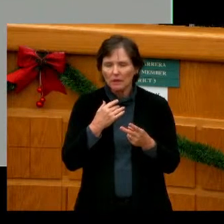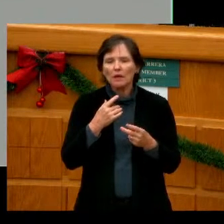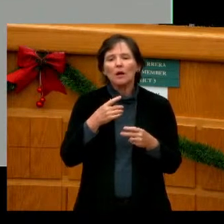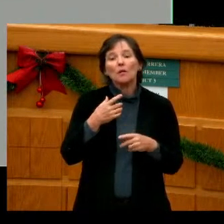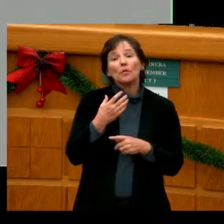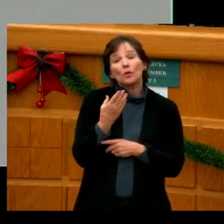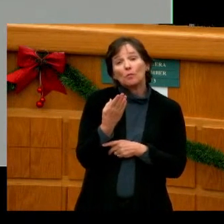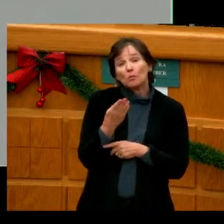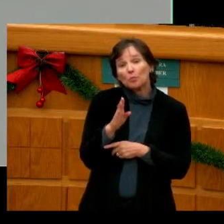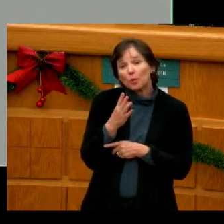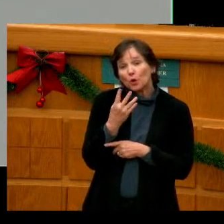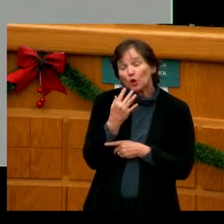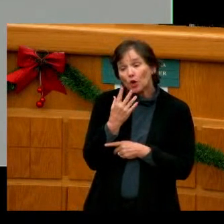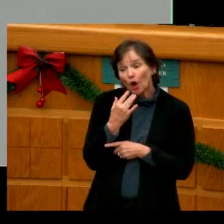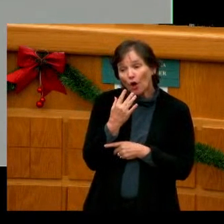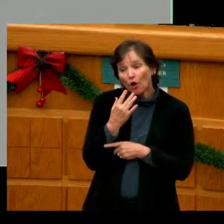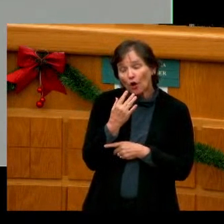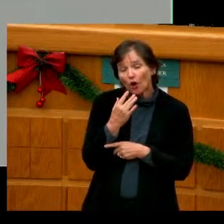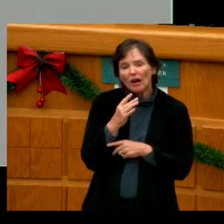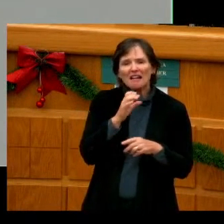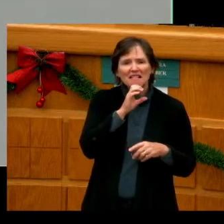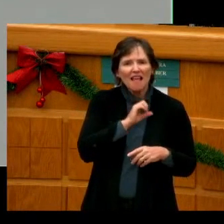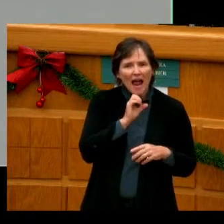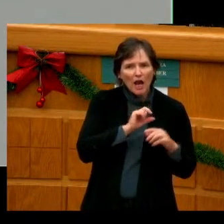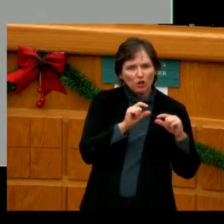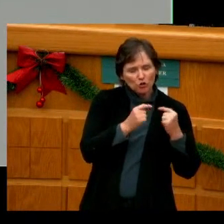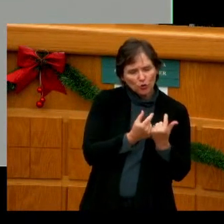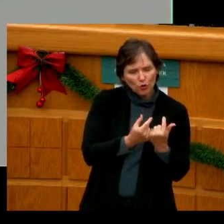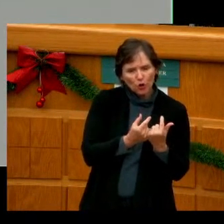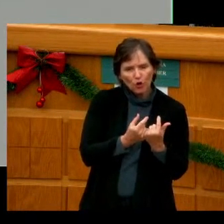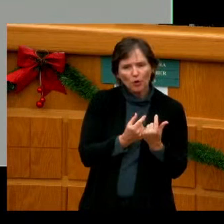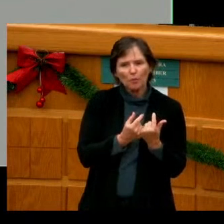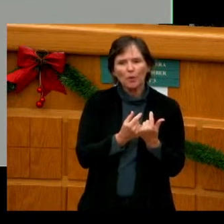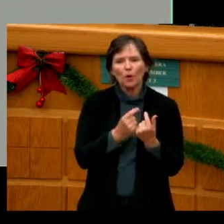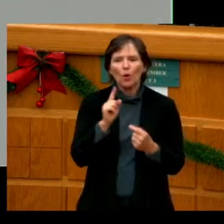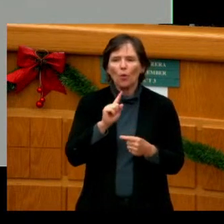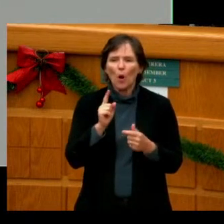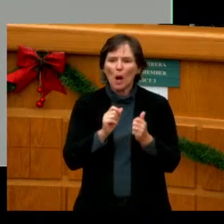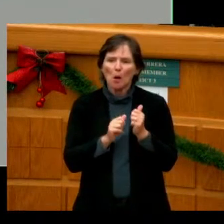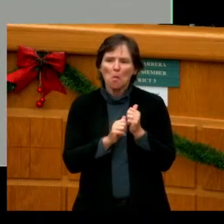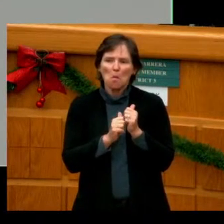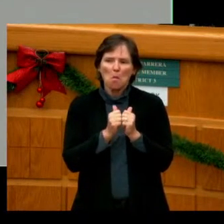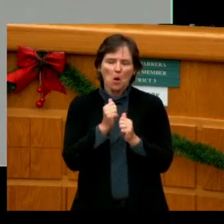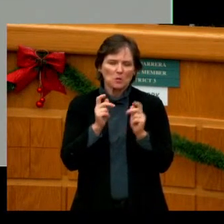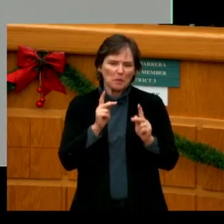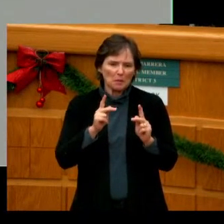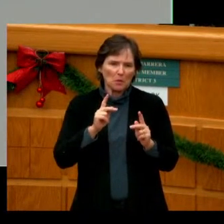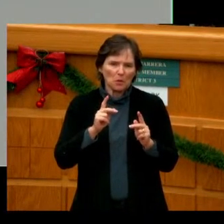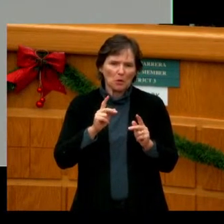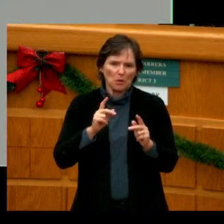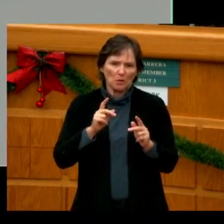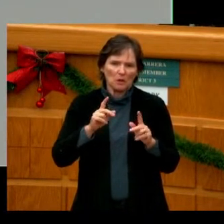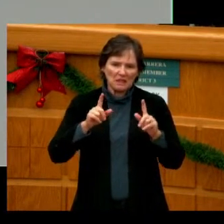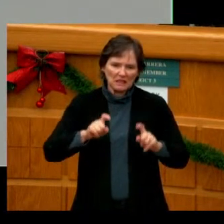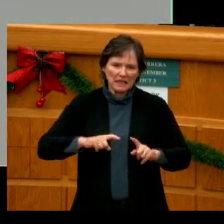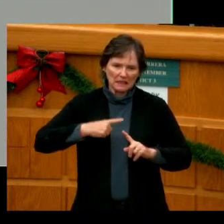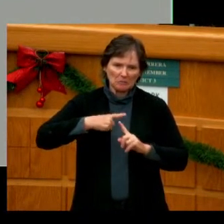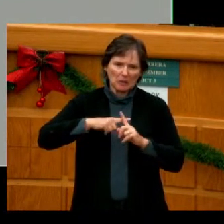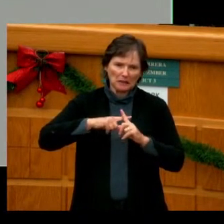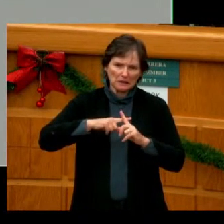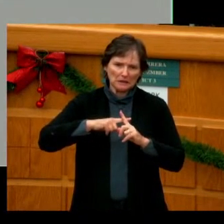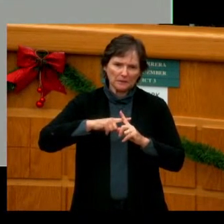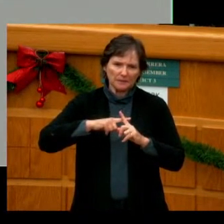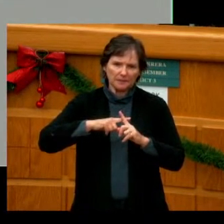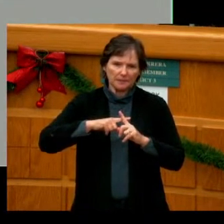the greens, you have 20 to 39 and 40 to 59. Those are the age classes where most people per